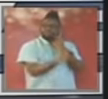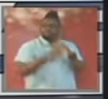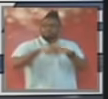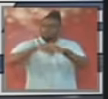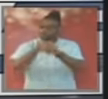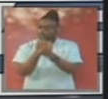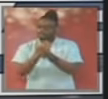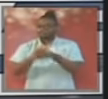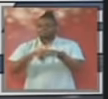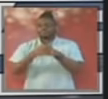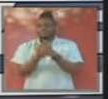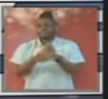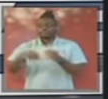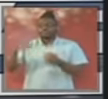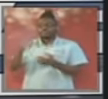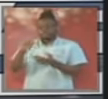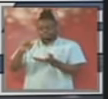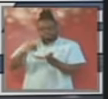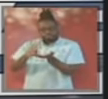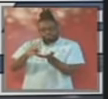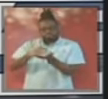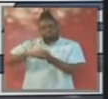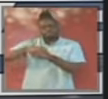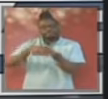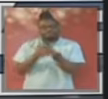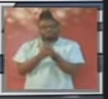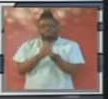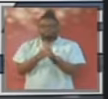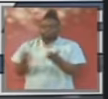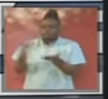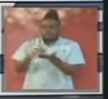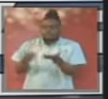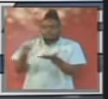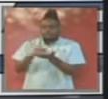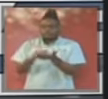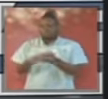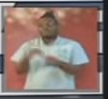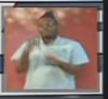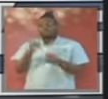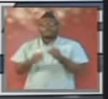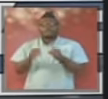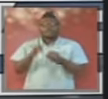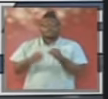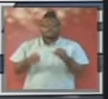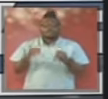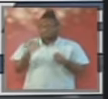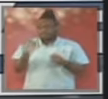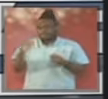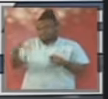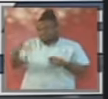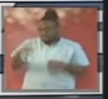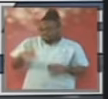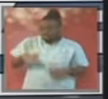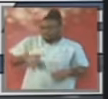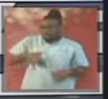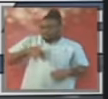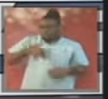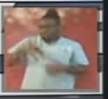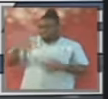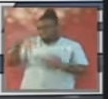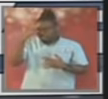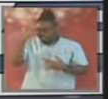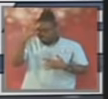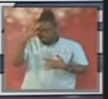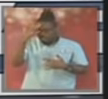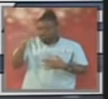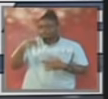and sanitization as required, and lastly, if you feel unwell, please stay at